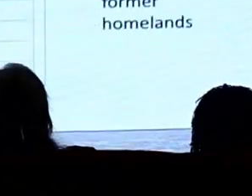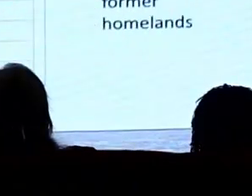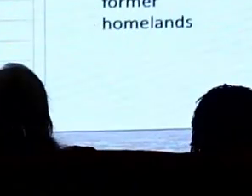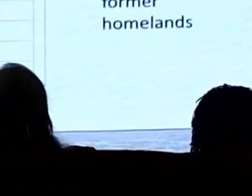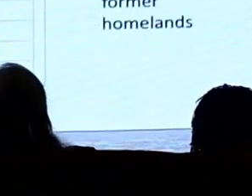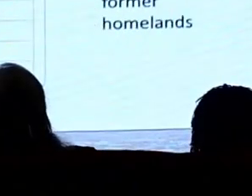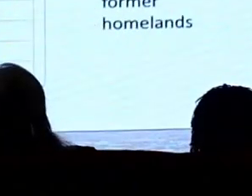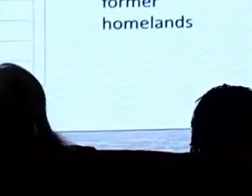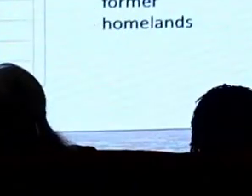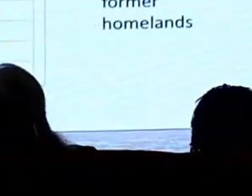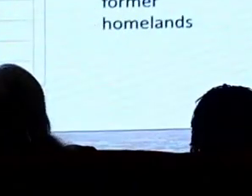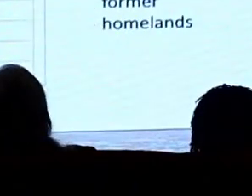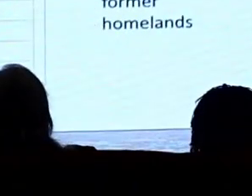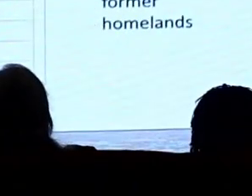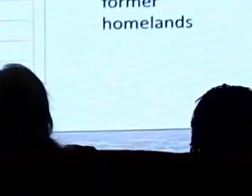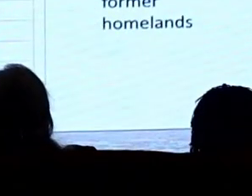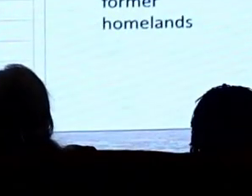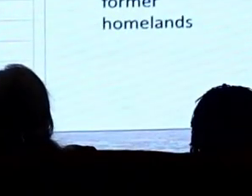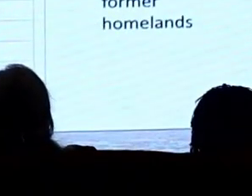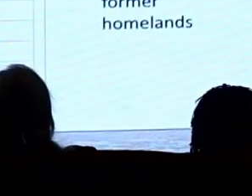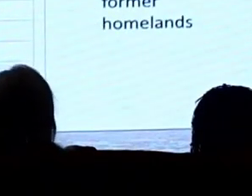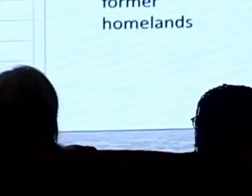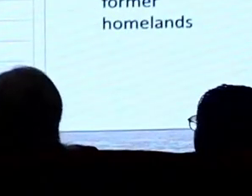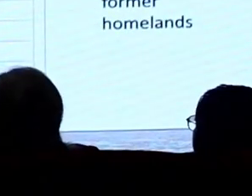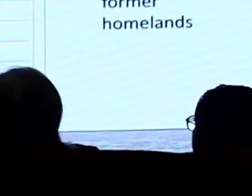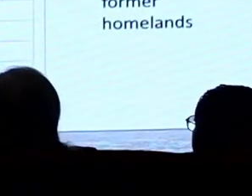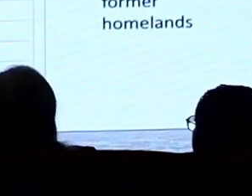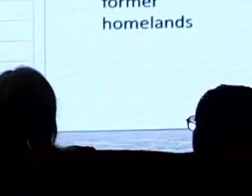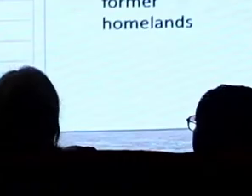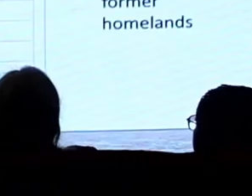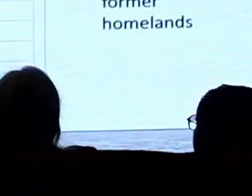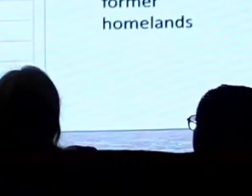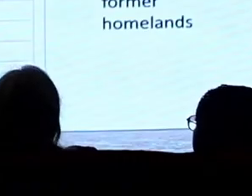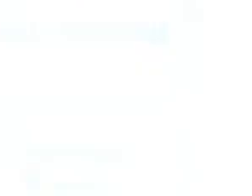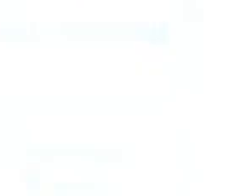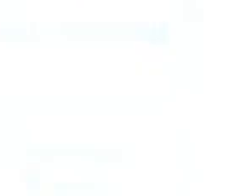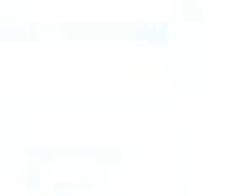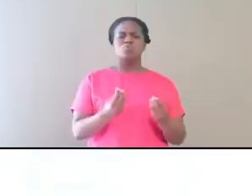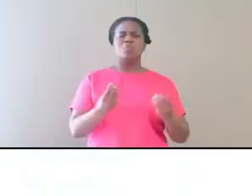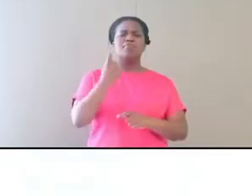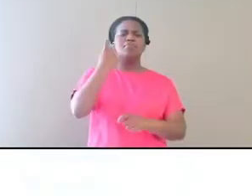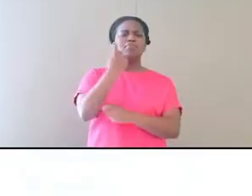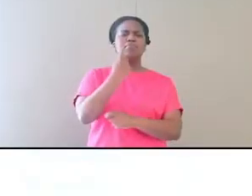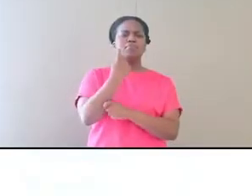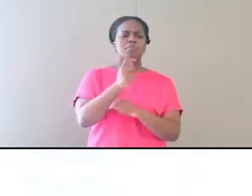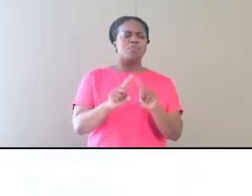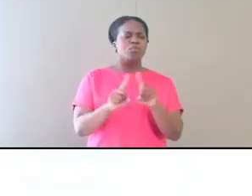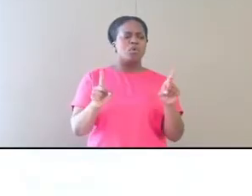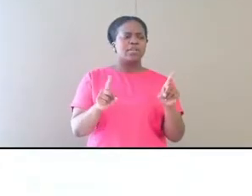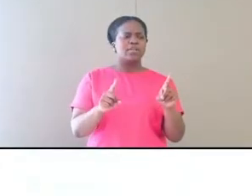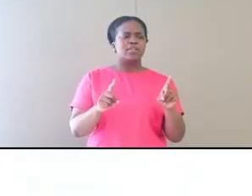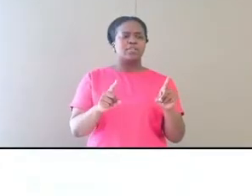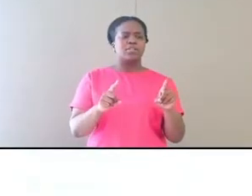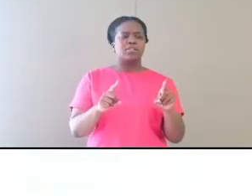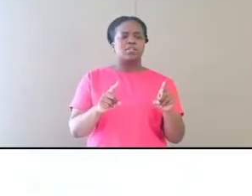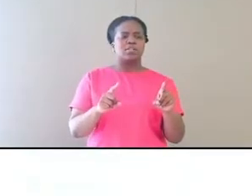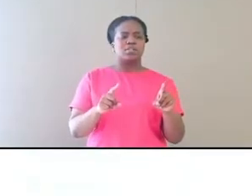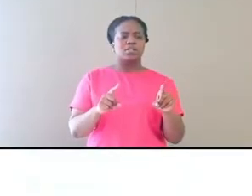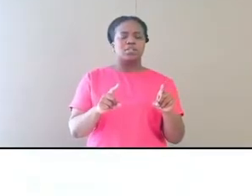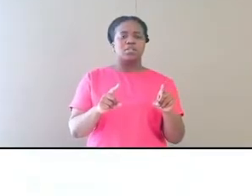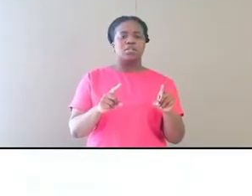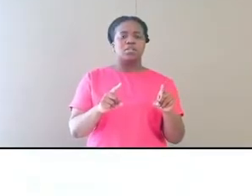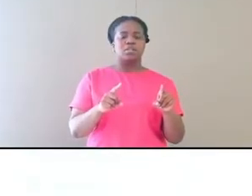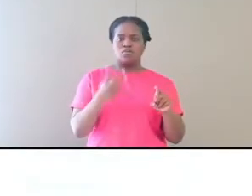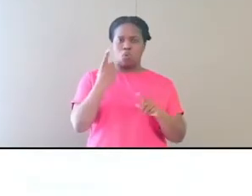And also, there's a special distortion to it. The children are often cared for in rural areas. They're not necessarily the children of parents who live in rural